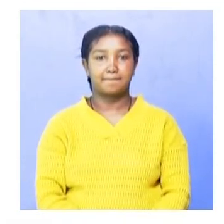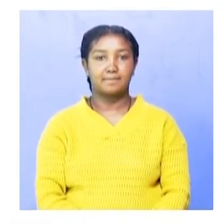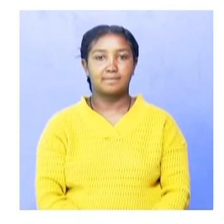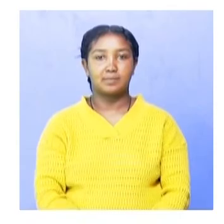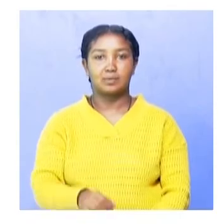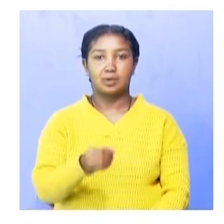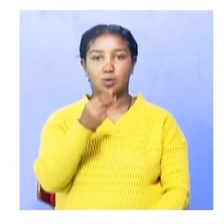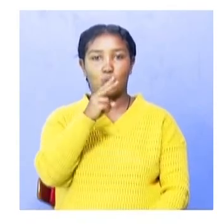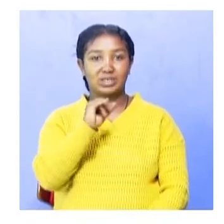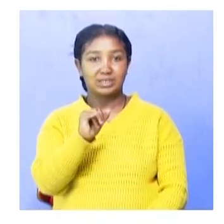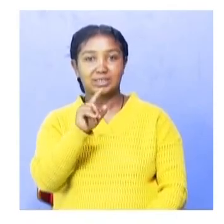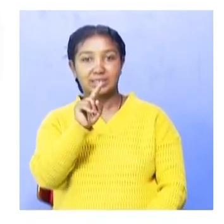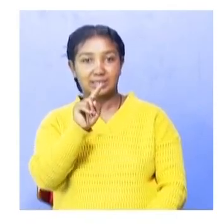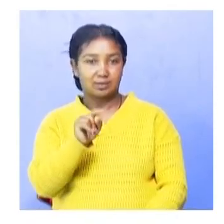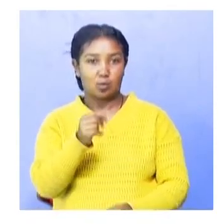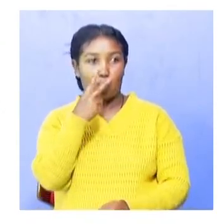Watching TV with